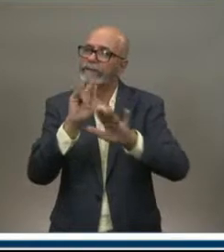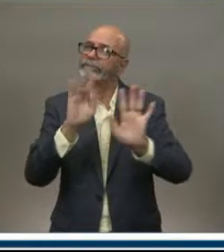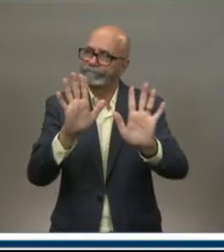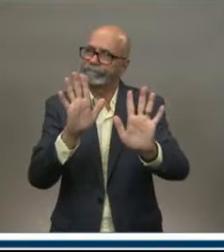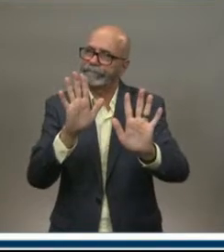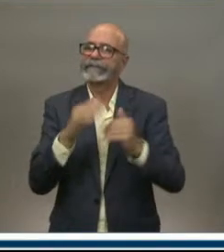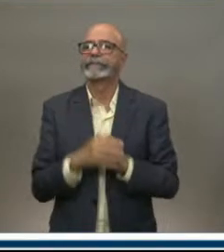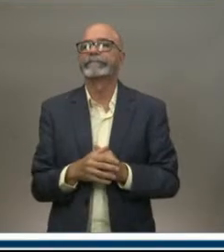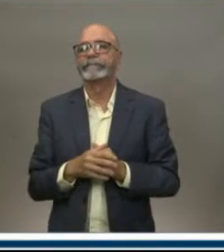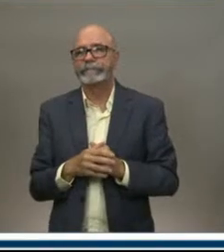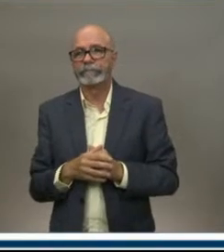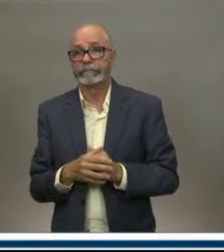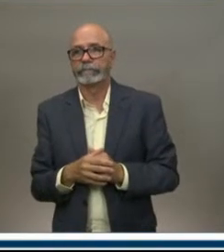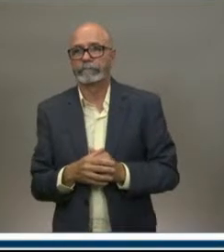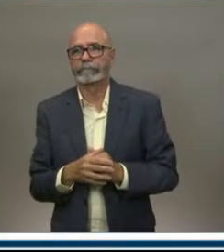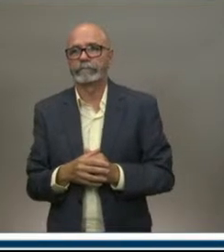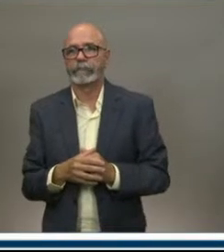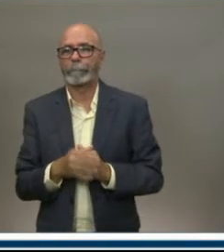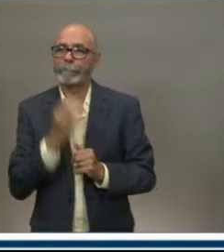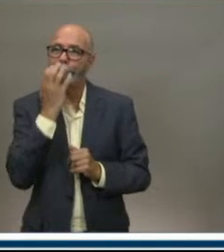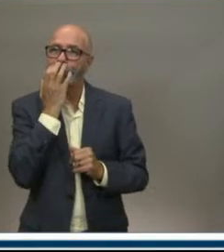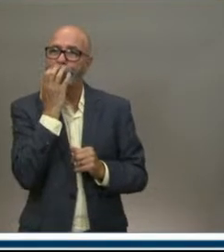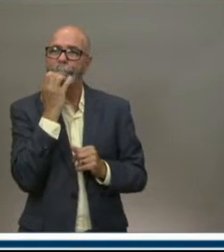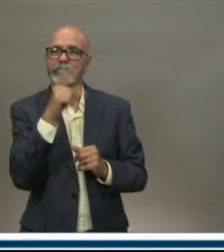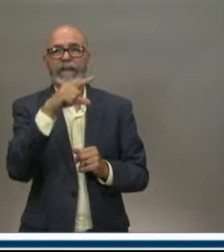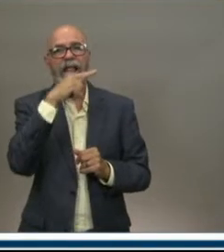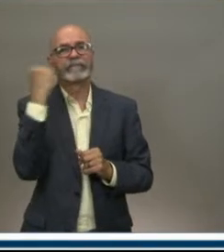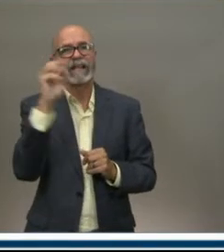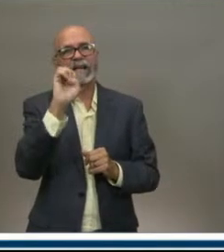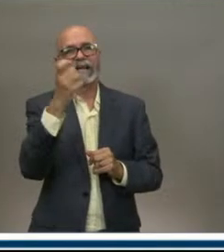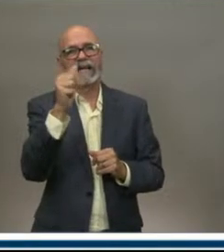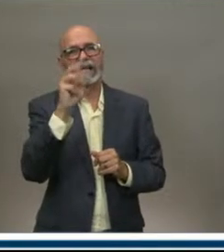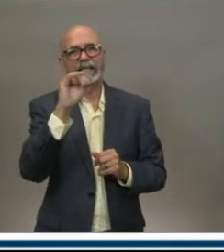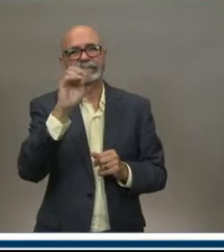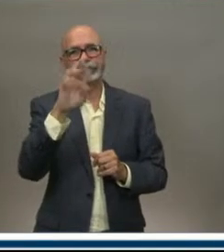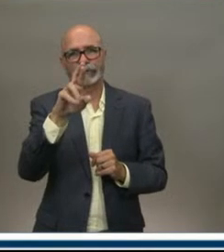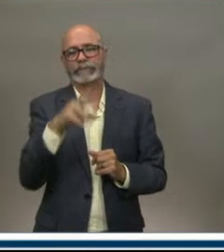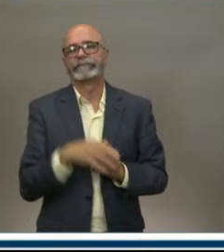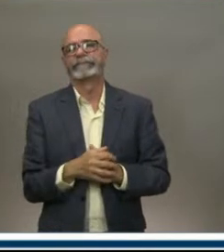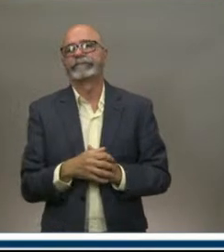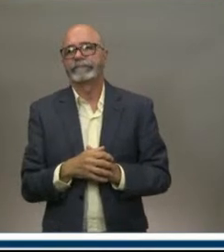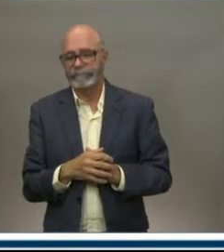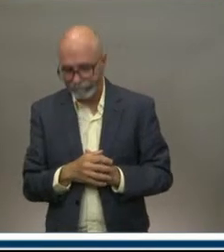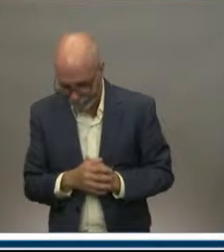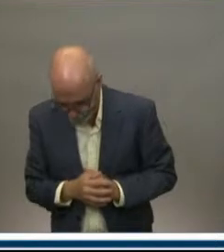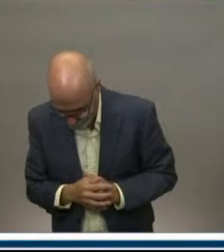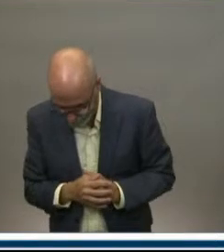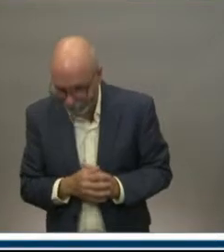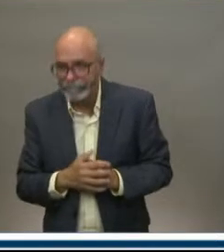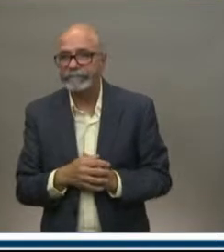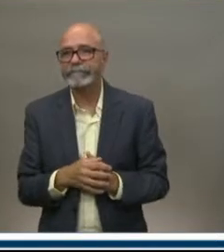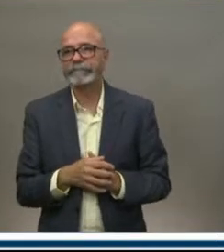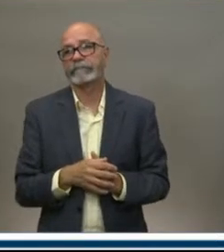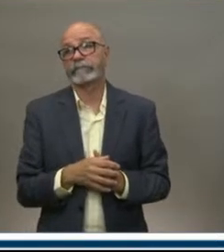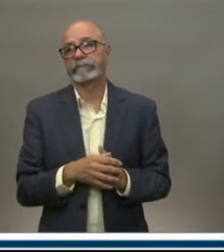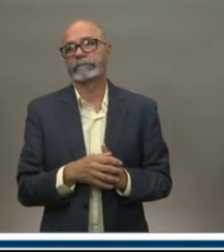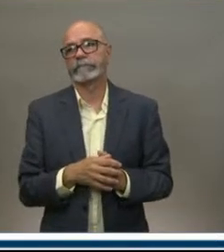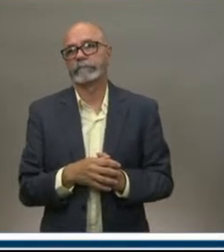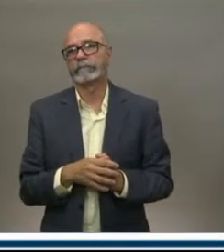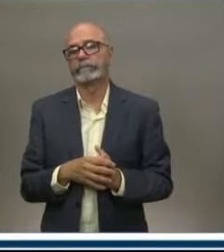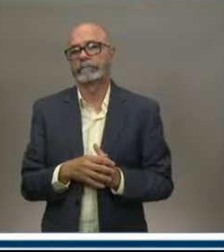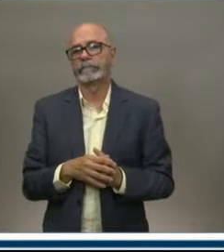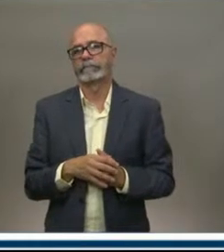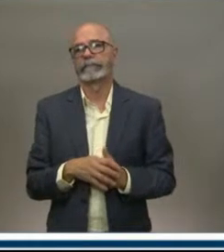Next, we'll go to Jennifer Henderson from the Halifax Examiner. Go ahead, Jennifer. Just following up, Minister, on